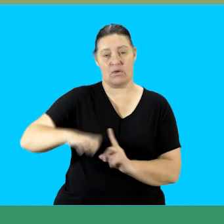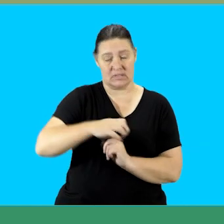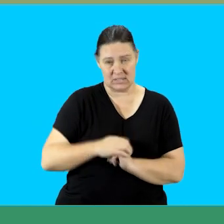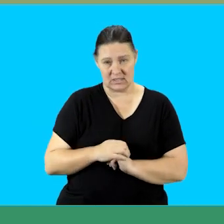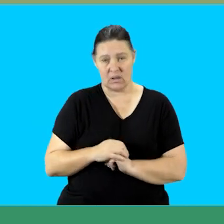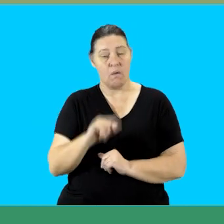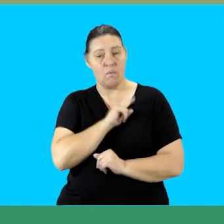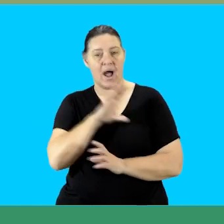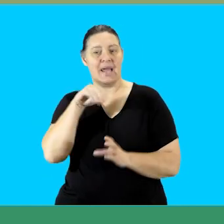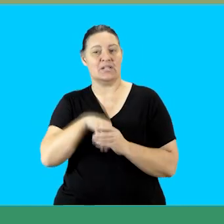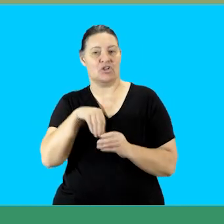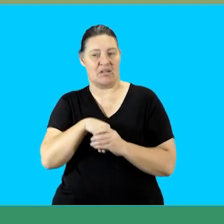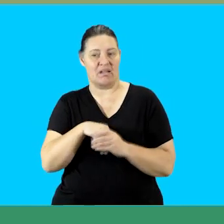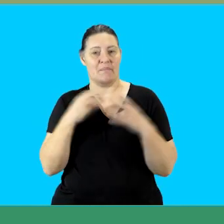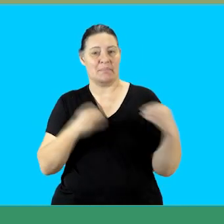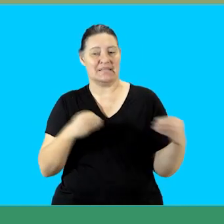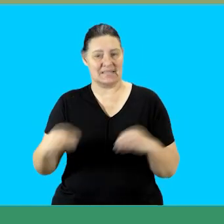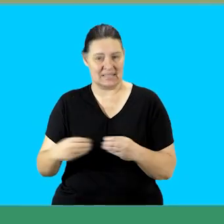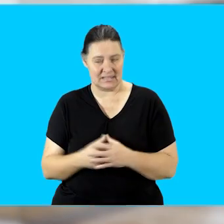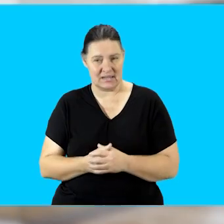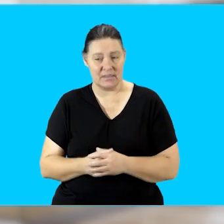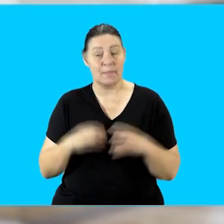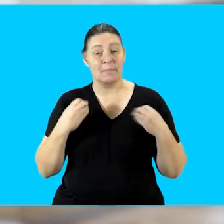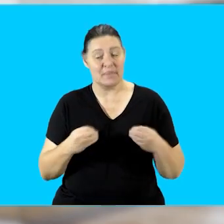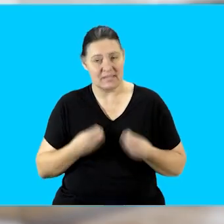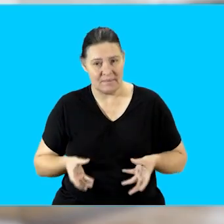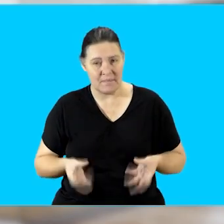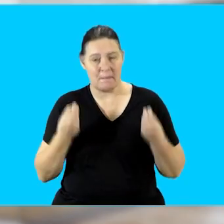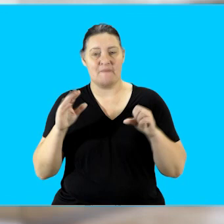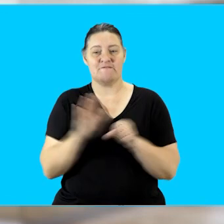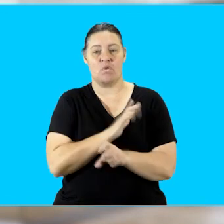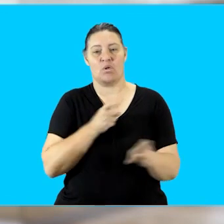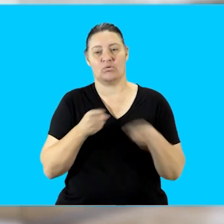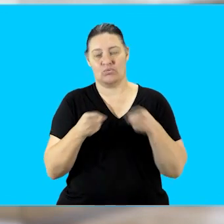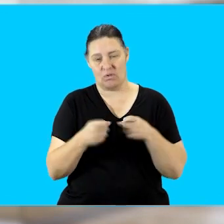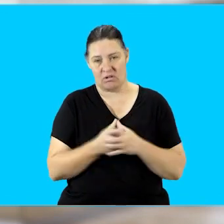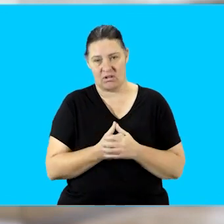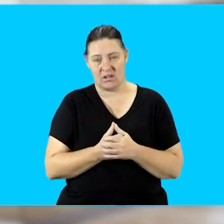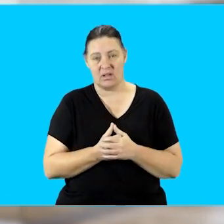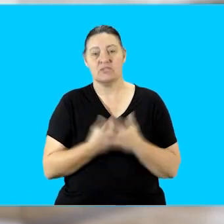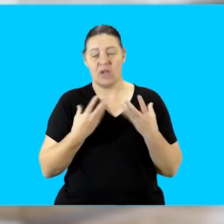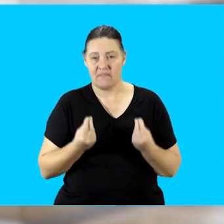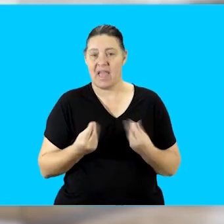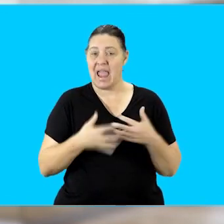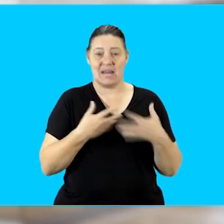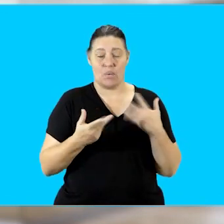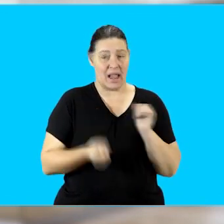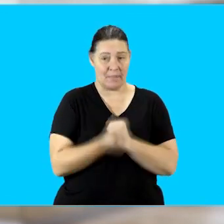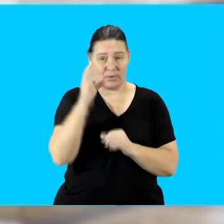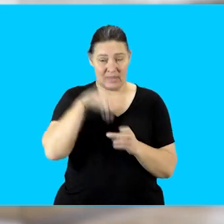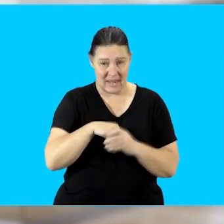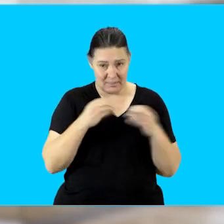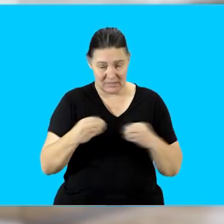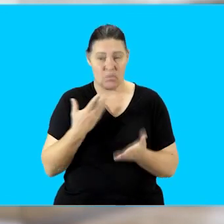have identified was the micro environment. And since it's the internal part of the business has full